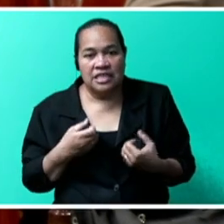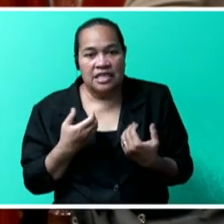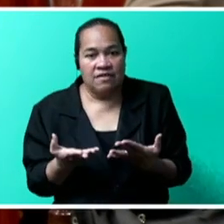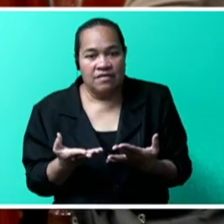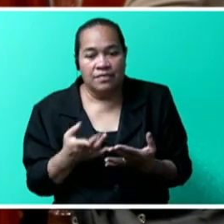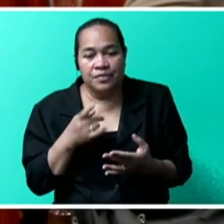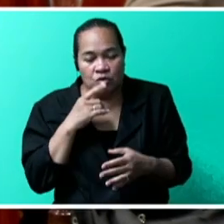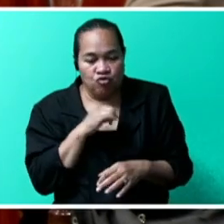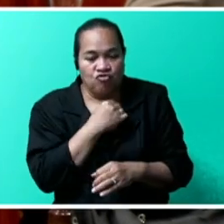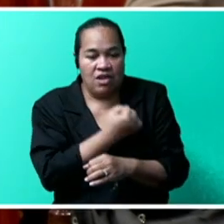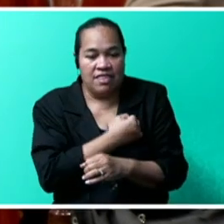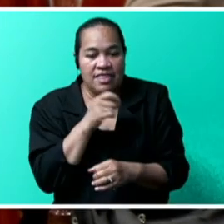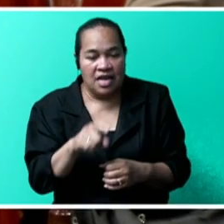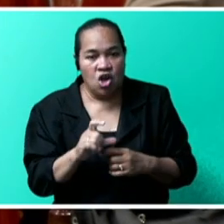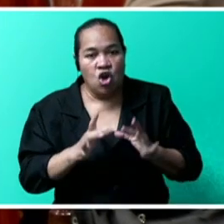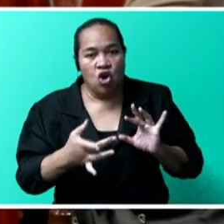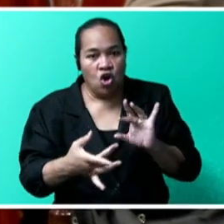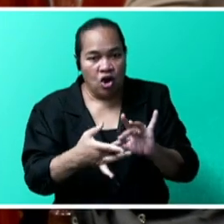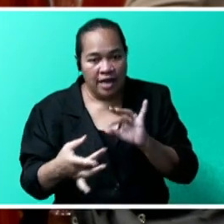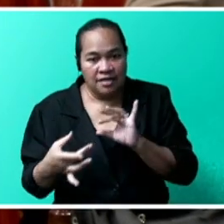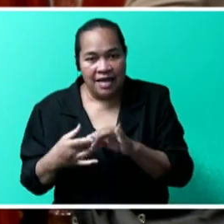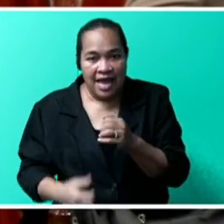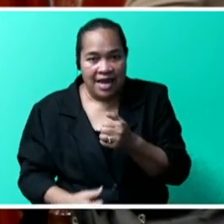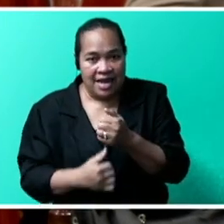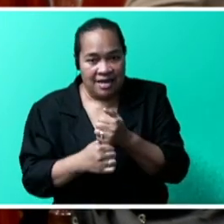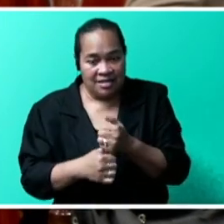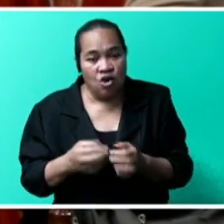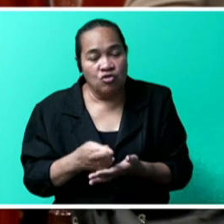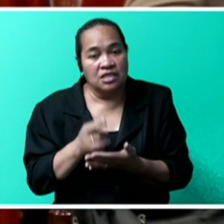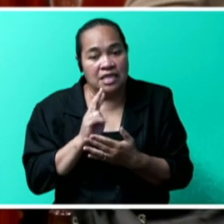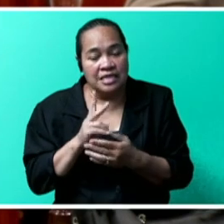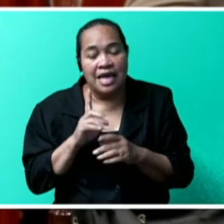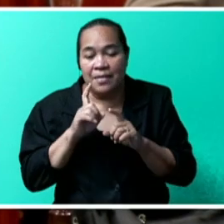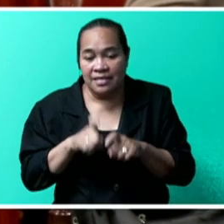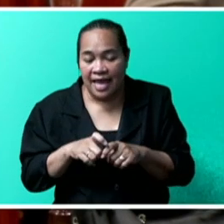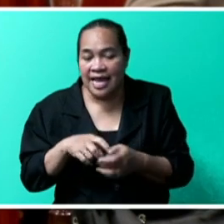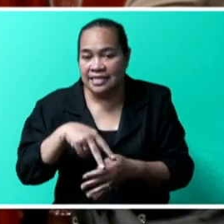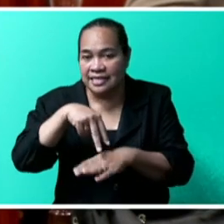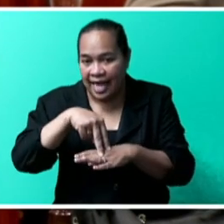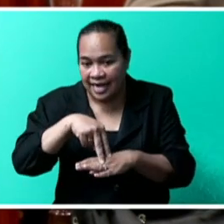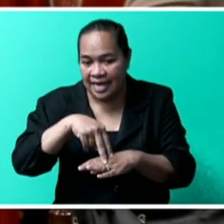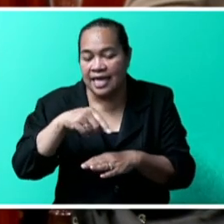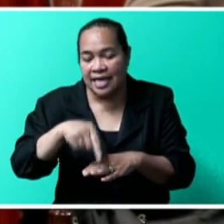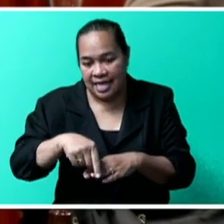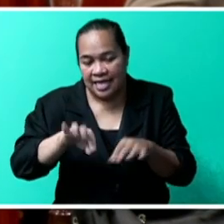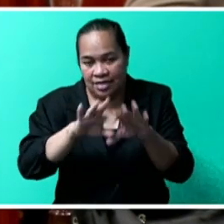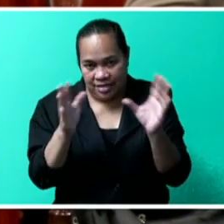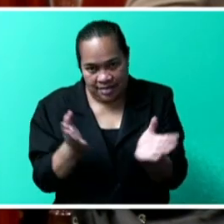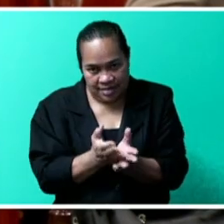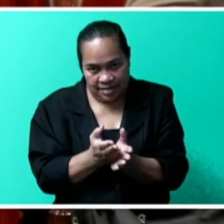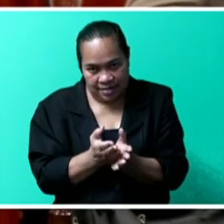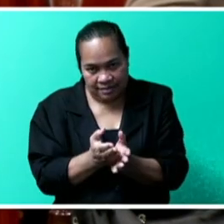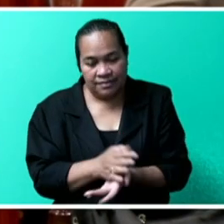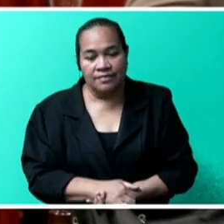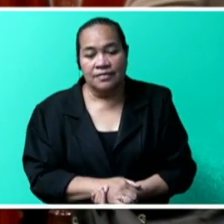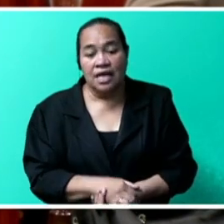to strengthen connectivity, enhance resilience, and maintain its standing within the global aviation system. The first